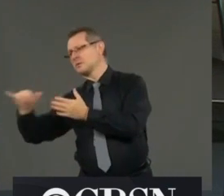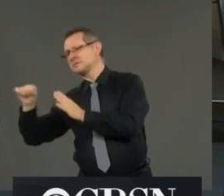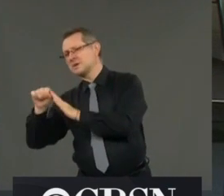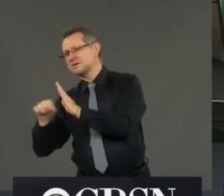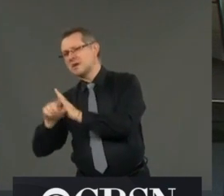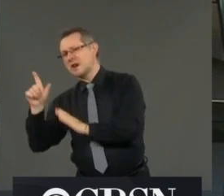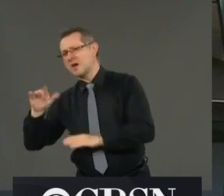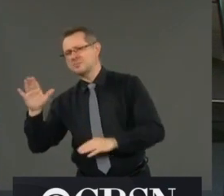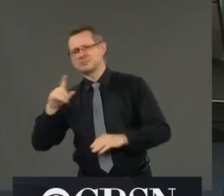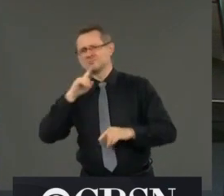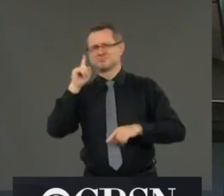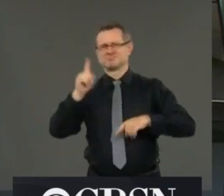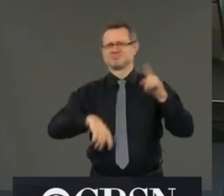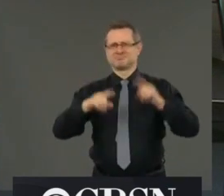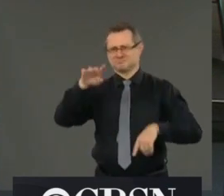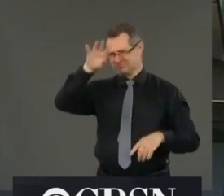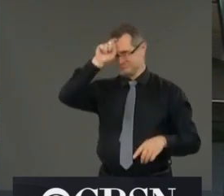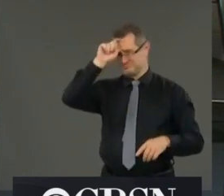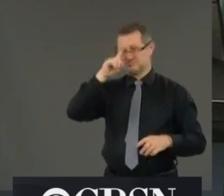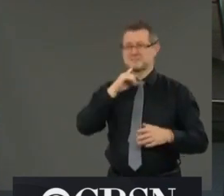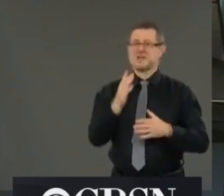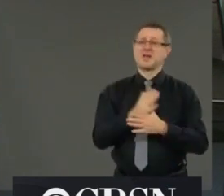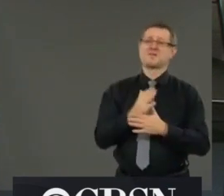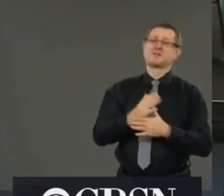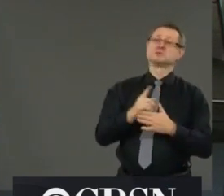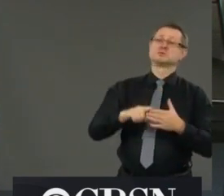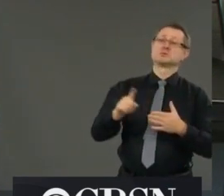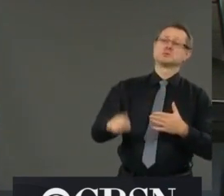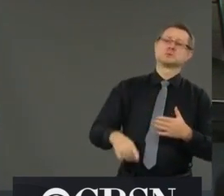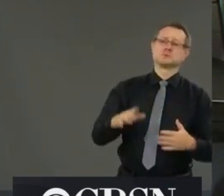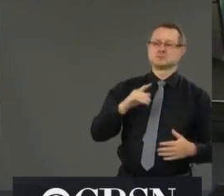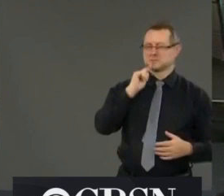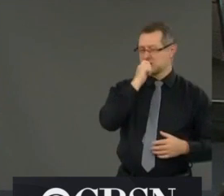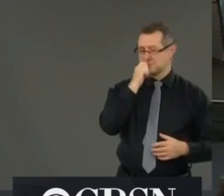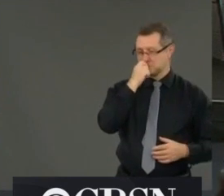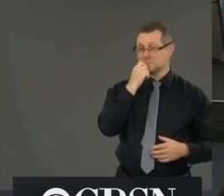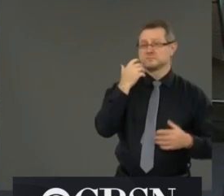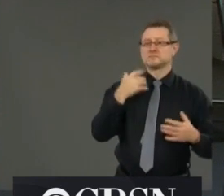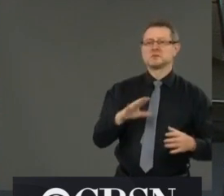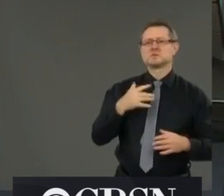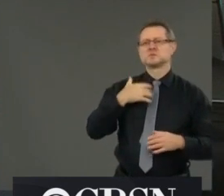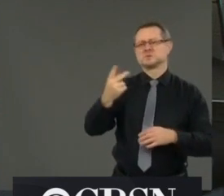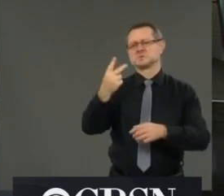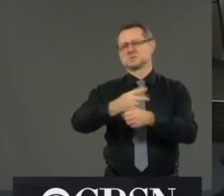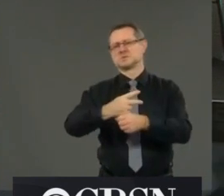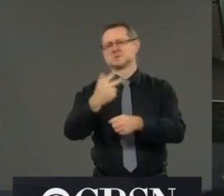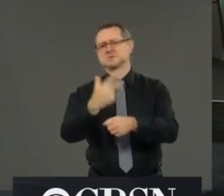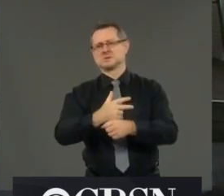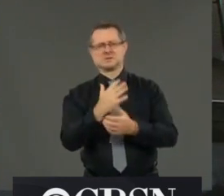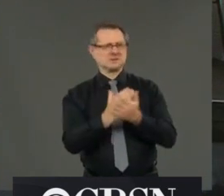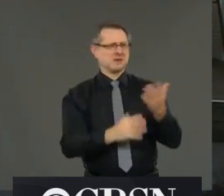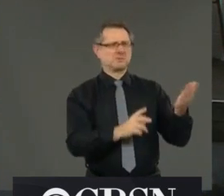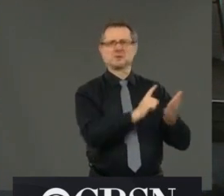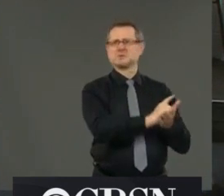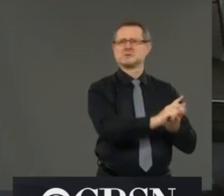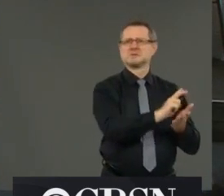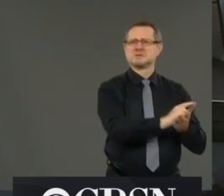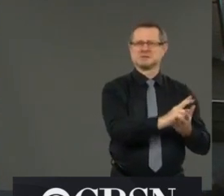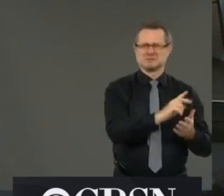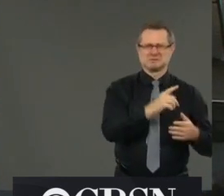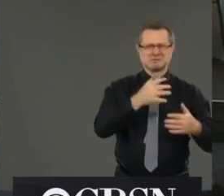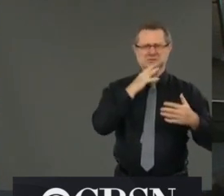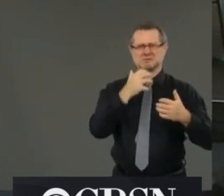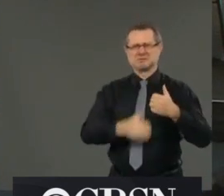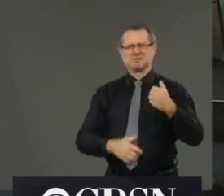average turnaround is 2 to 3 days when they're waiting sometimes up to 14 days. I'm wondering if you could elaborate on the discrepancy. Have you seen